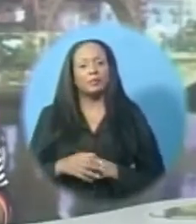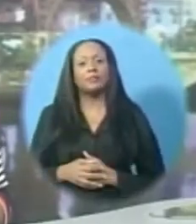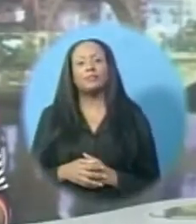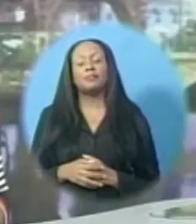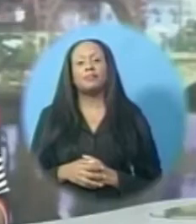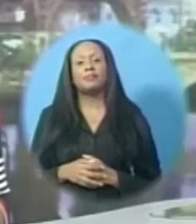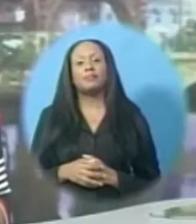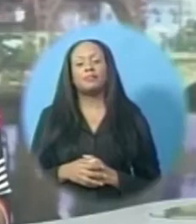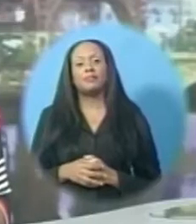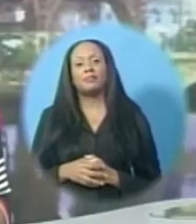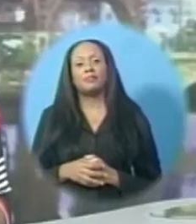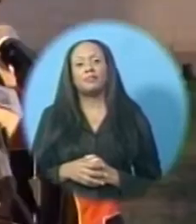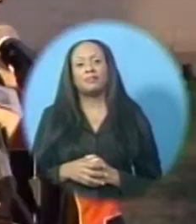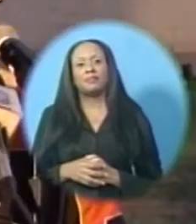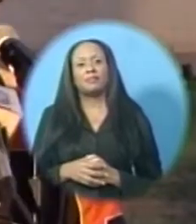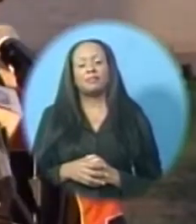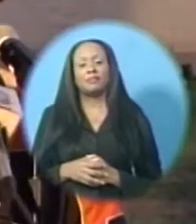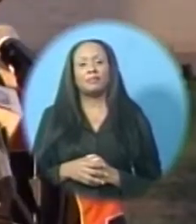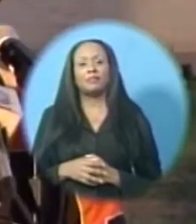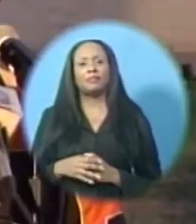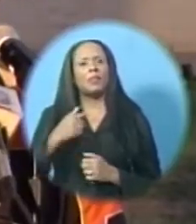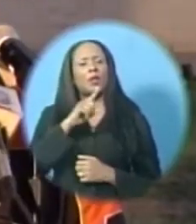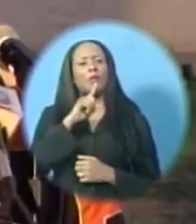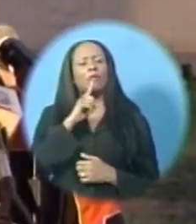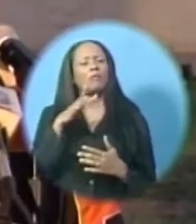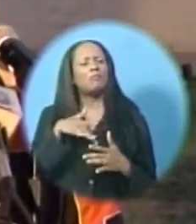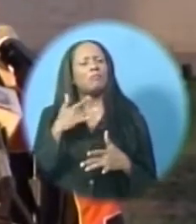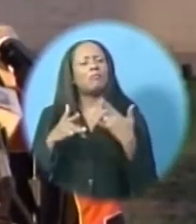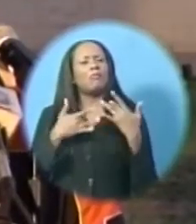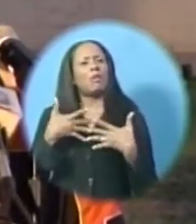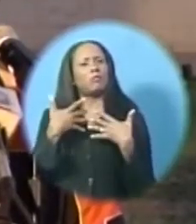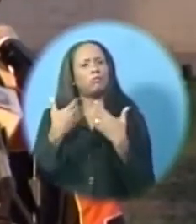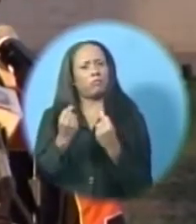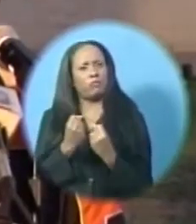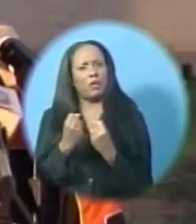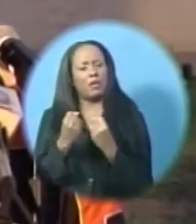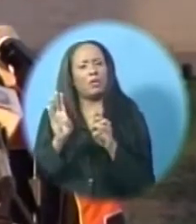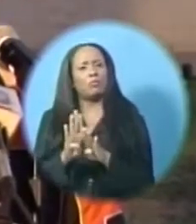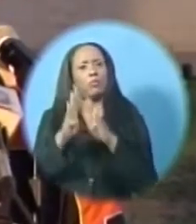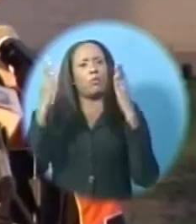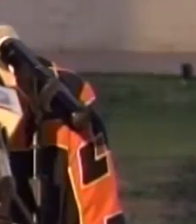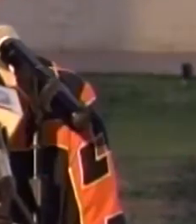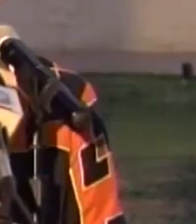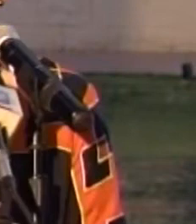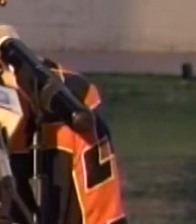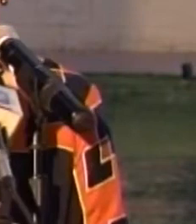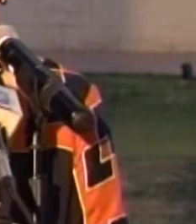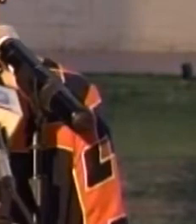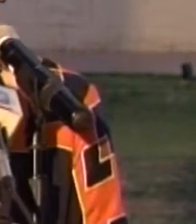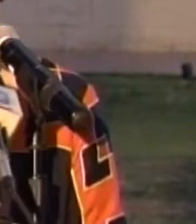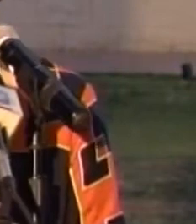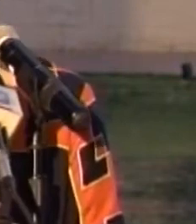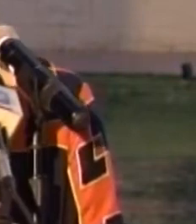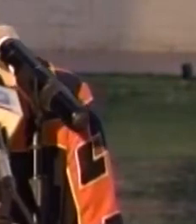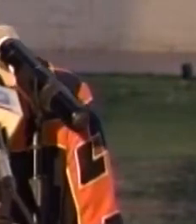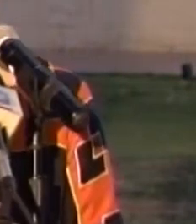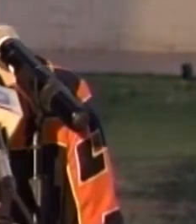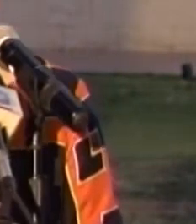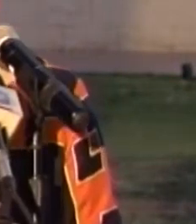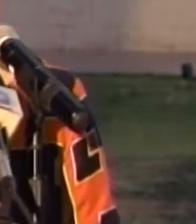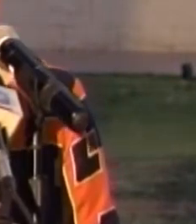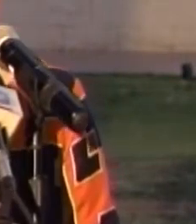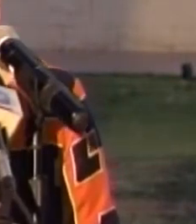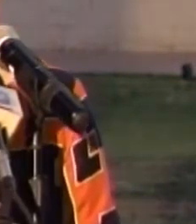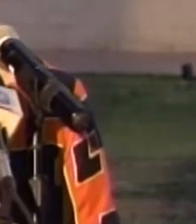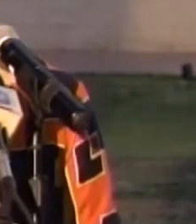been strengthened by the opening of our High Commission here in 2014 and our cooperation on the international stage